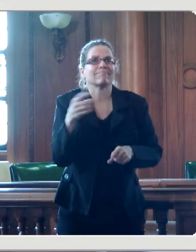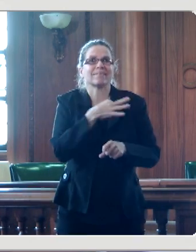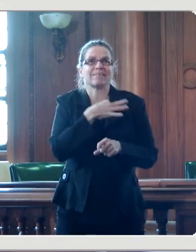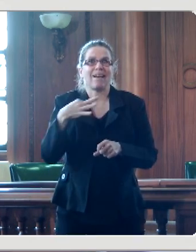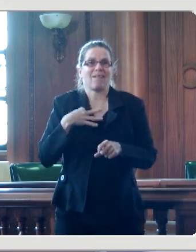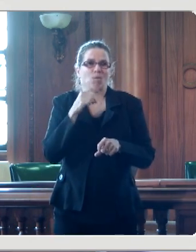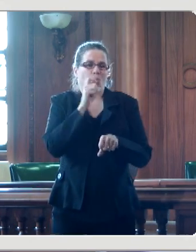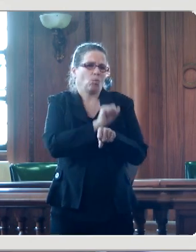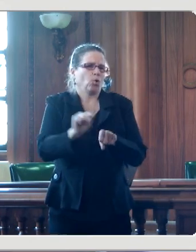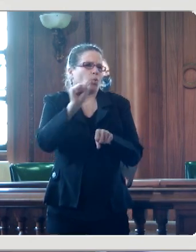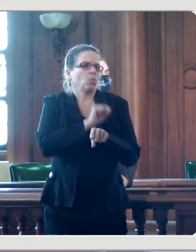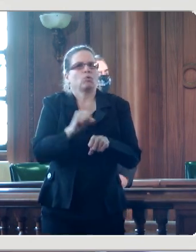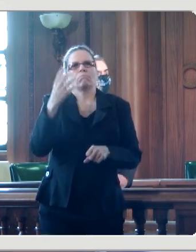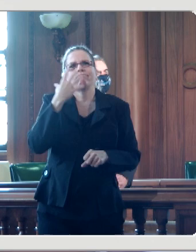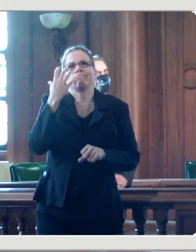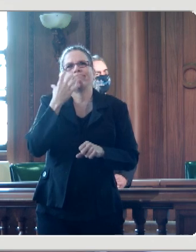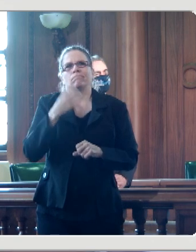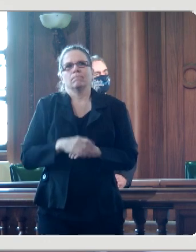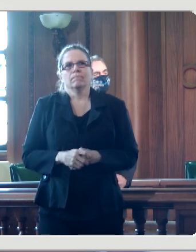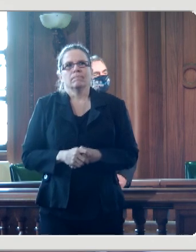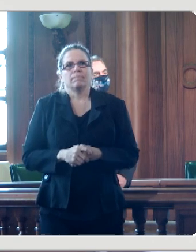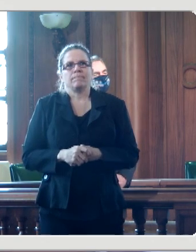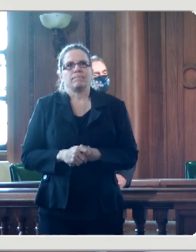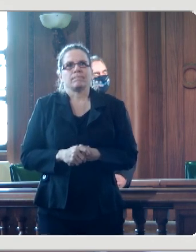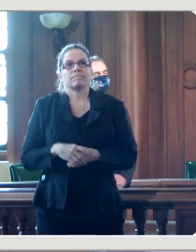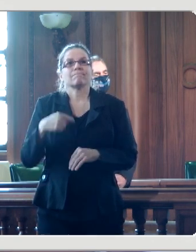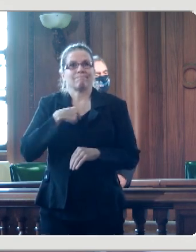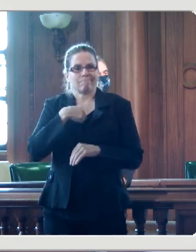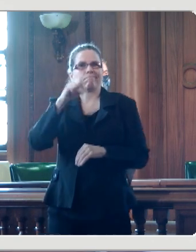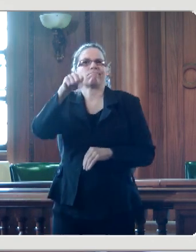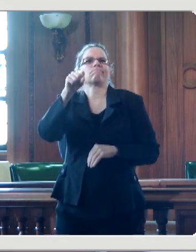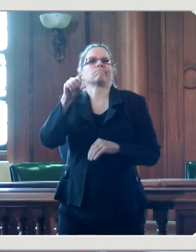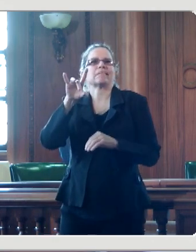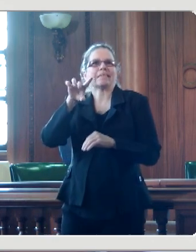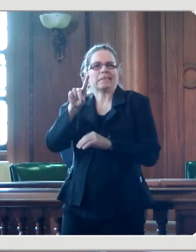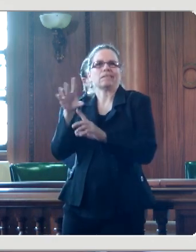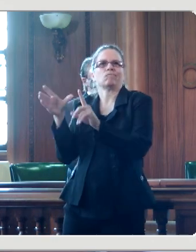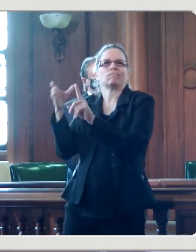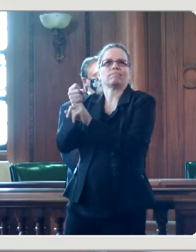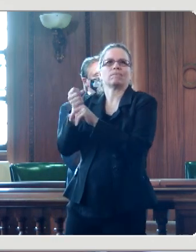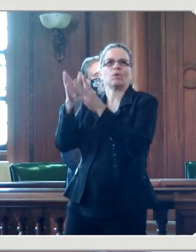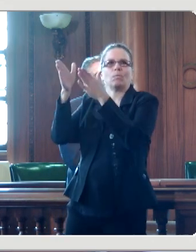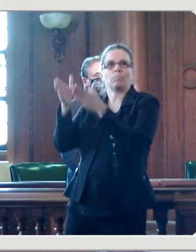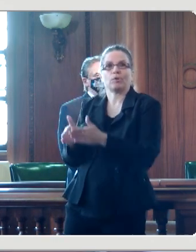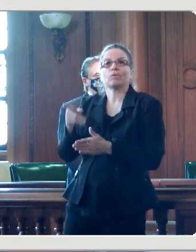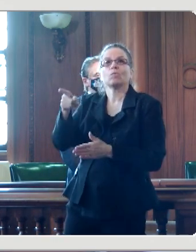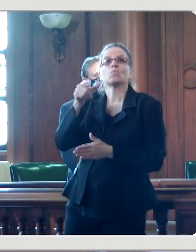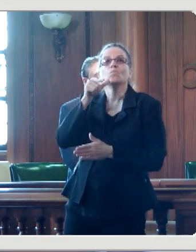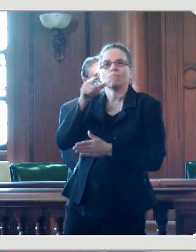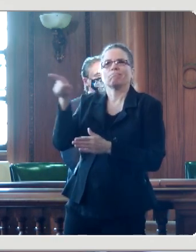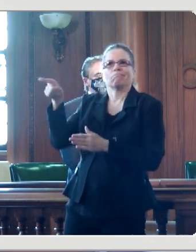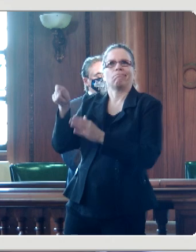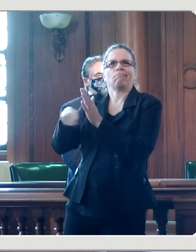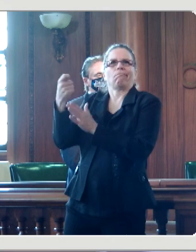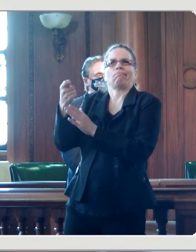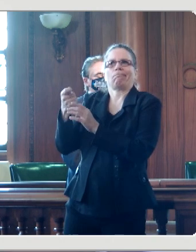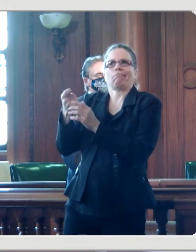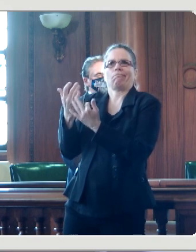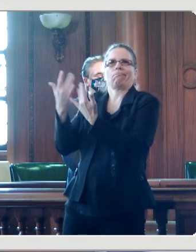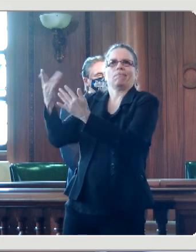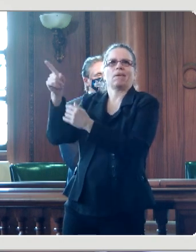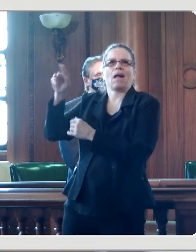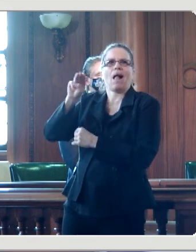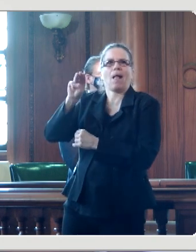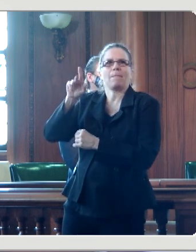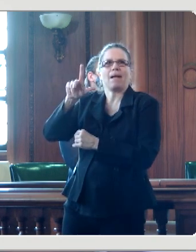arrests have been made in the Martin Luther King Presbyterian Church fire. The 3 counts of attempted arson have been charged at